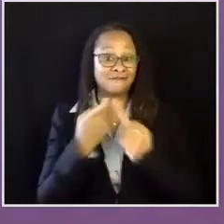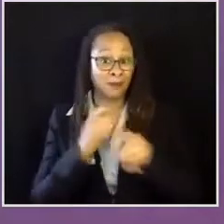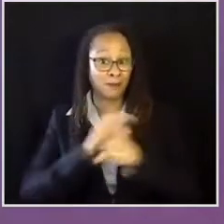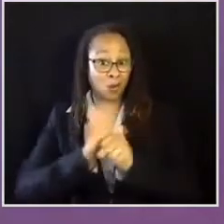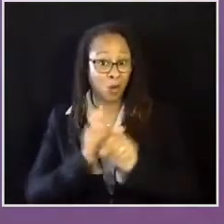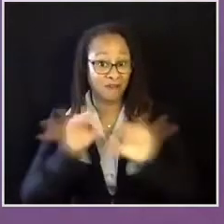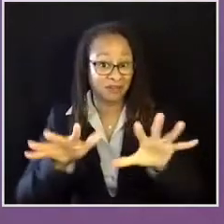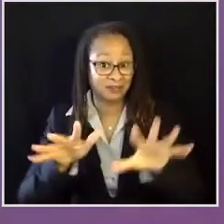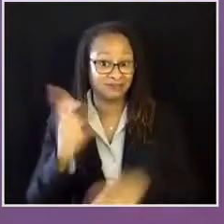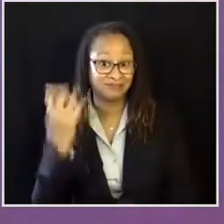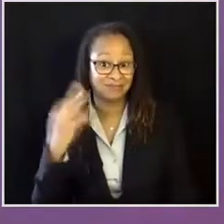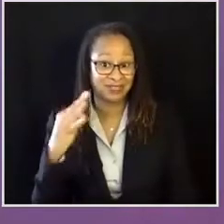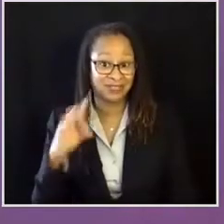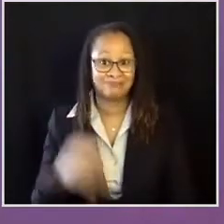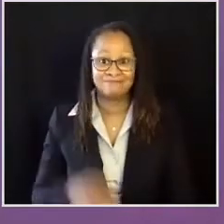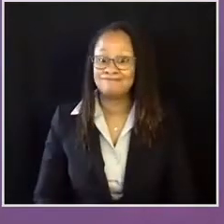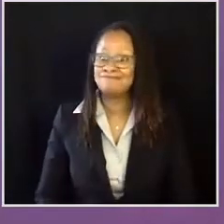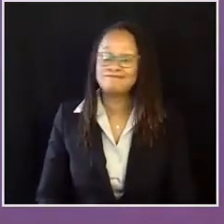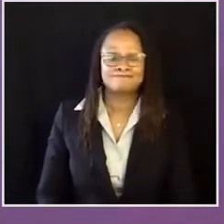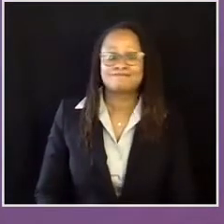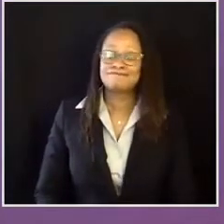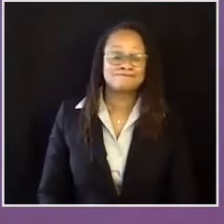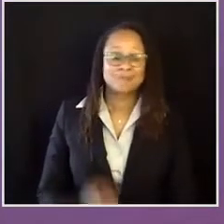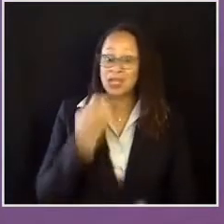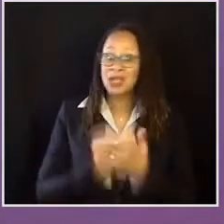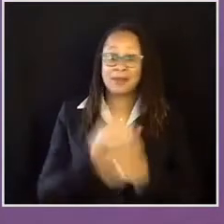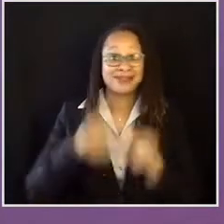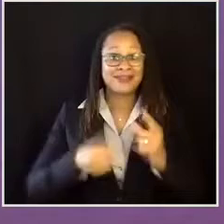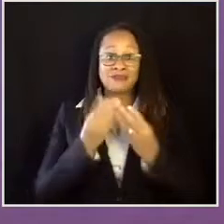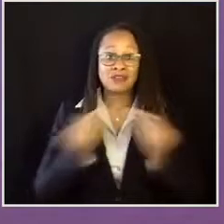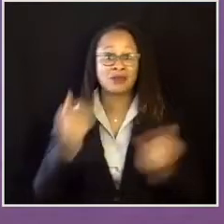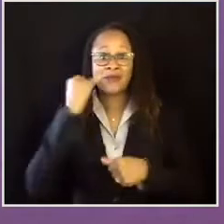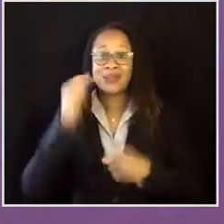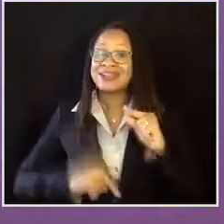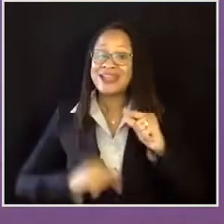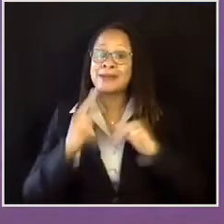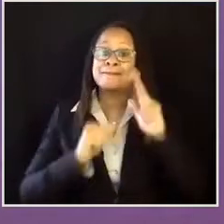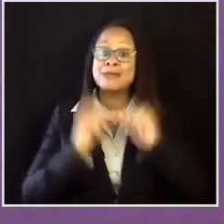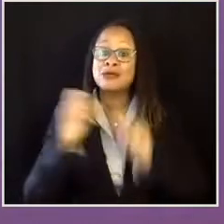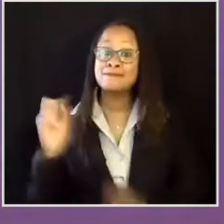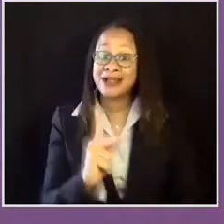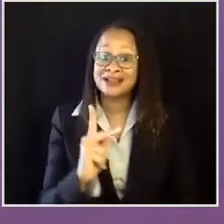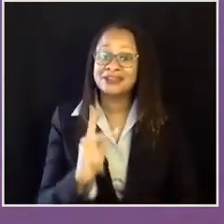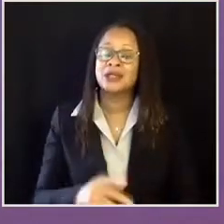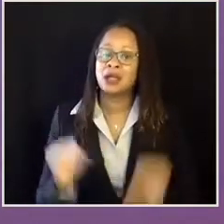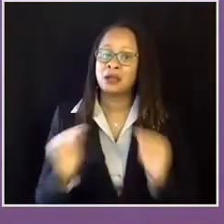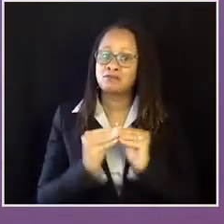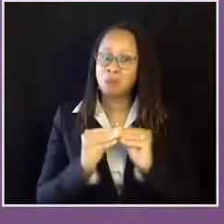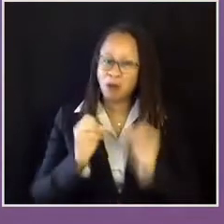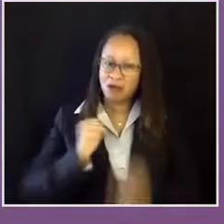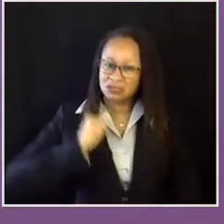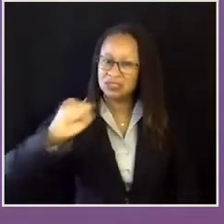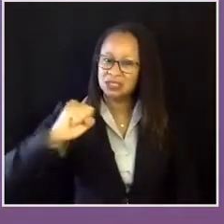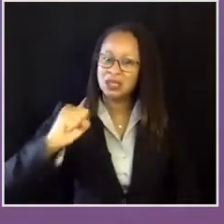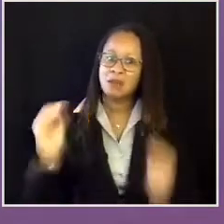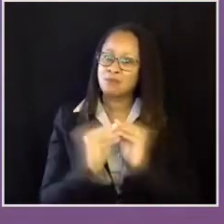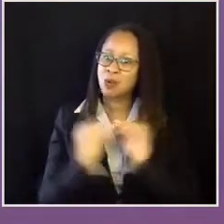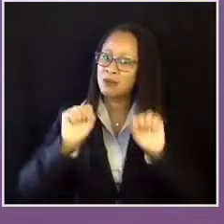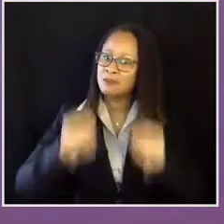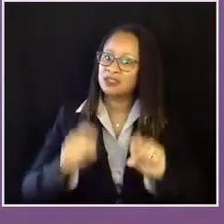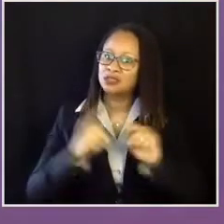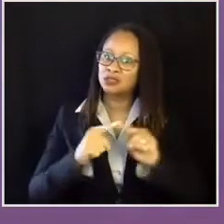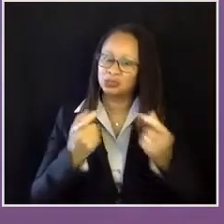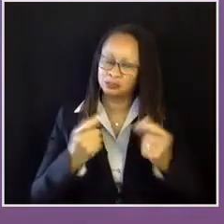Our economy can't recover if it can't build back. With more resiliency, more ability to withstand